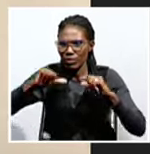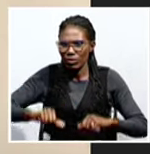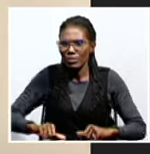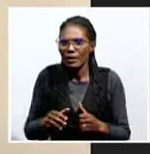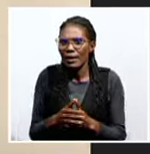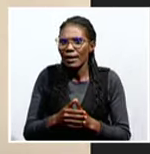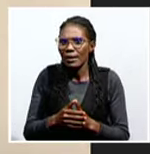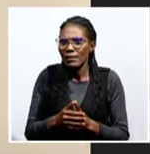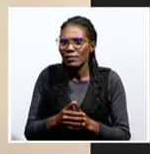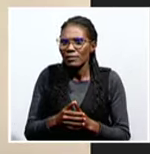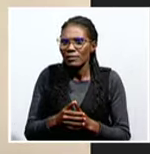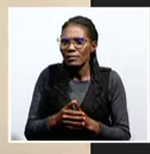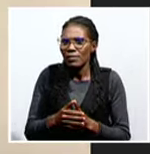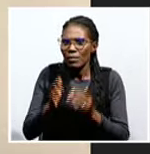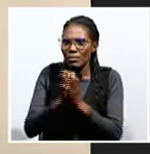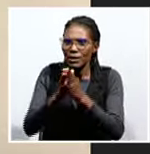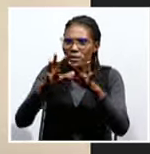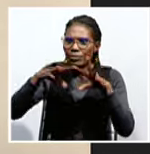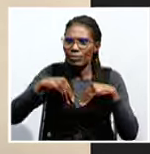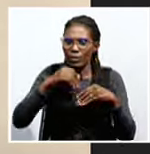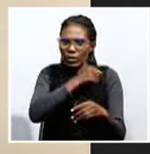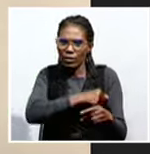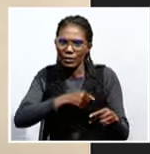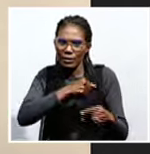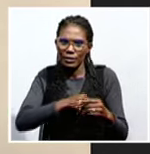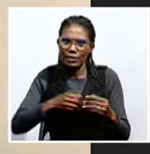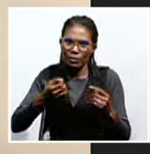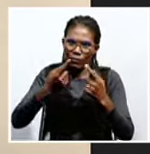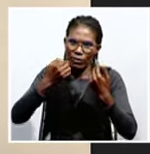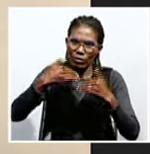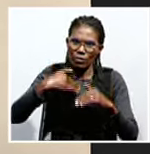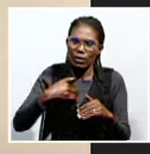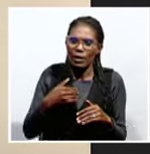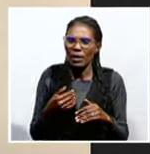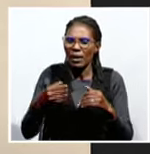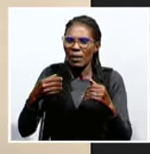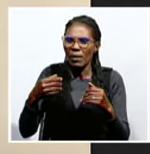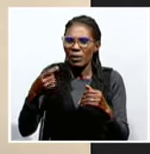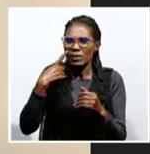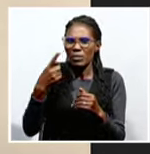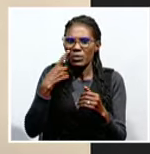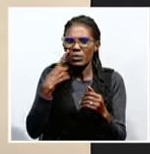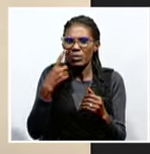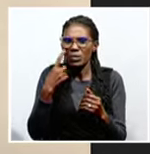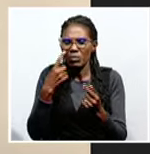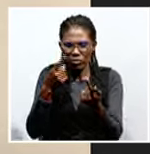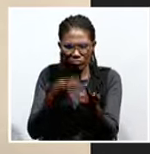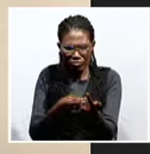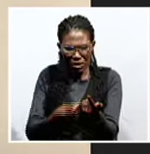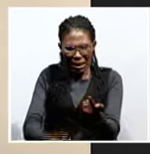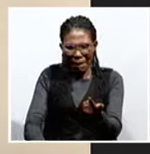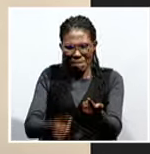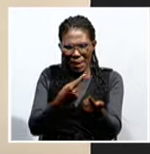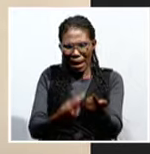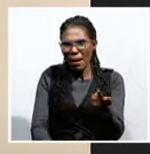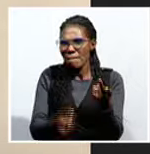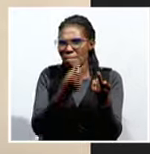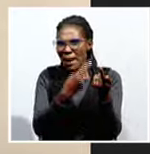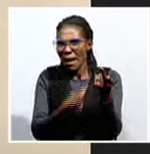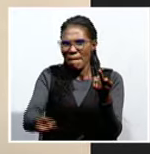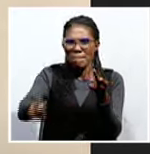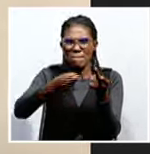sleep. So I start scrolling down my phone. I see a lot of missed phone calls,